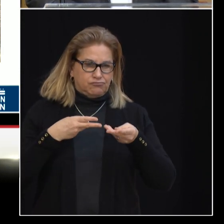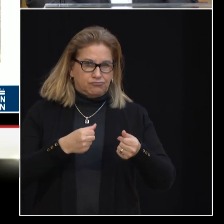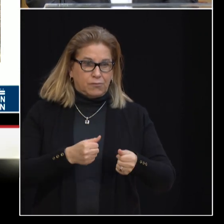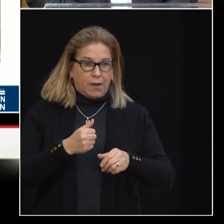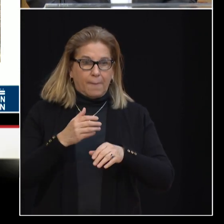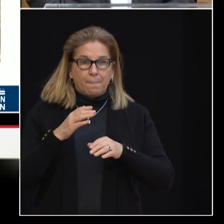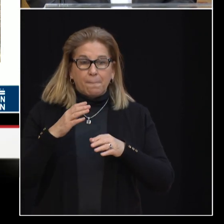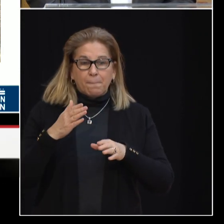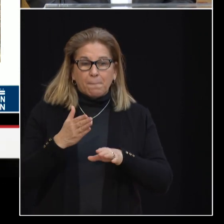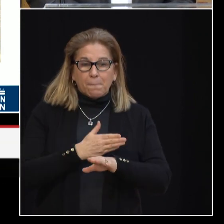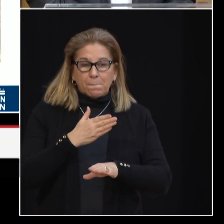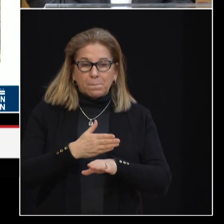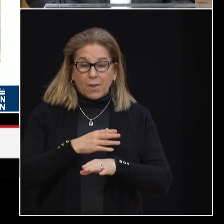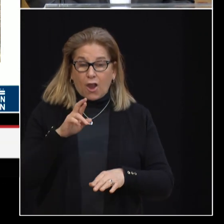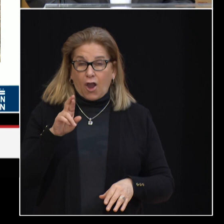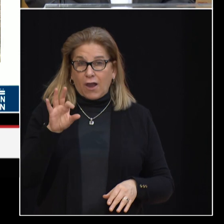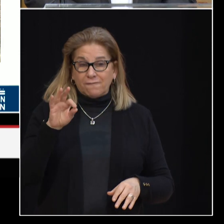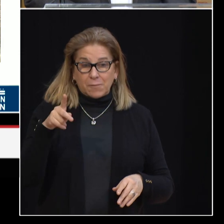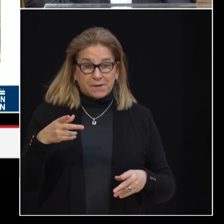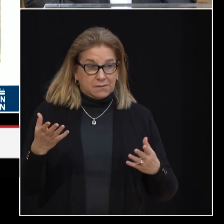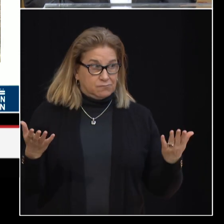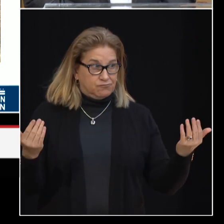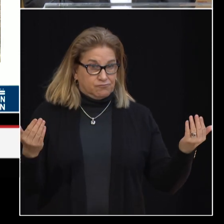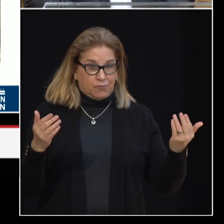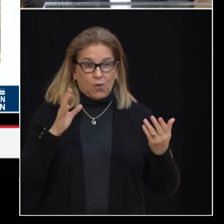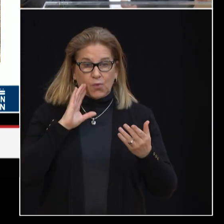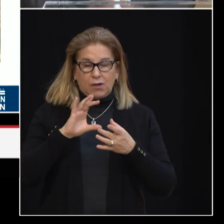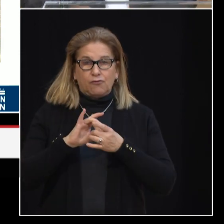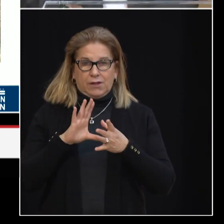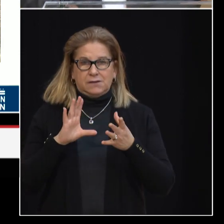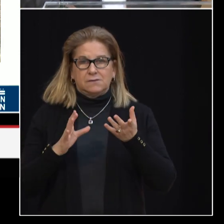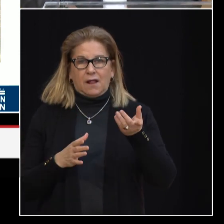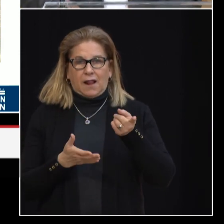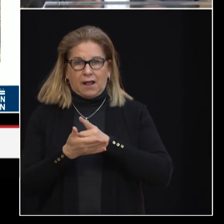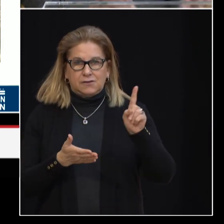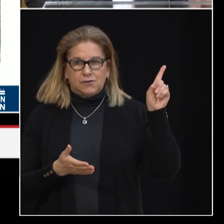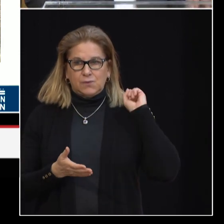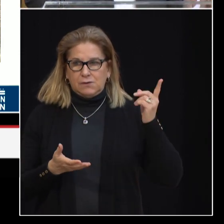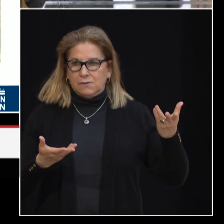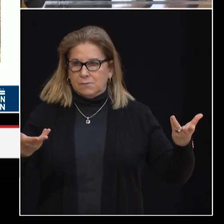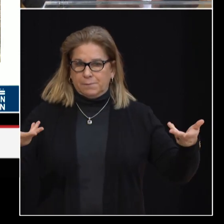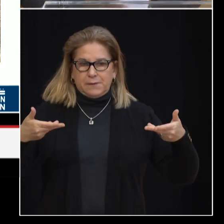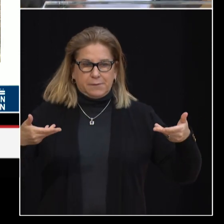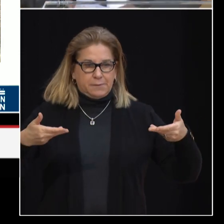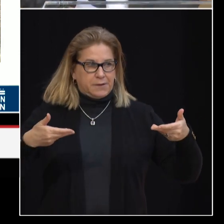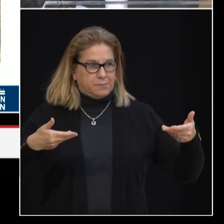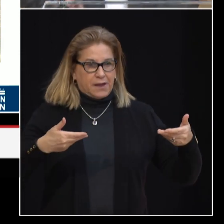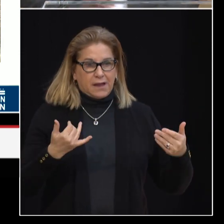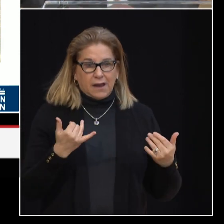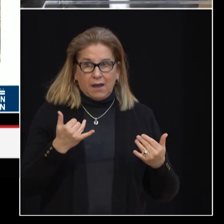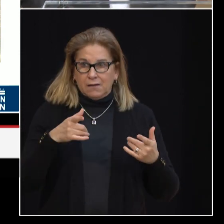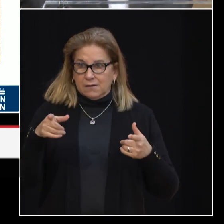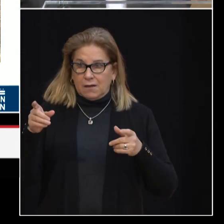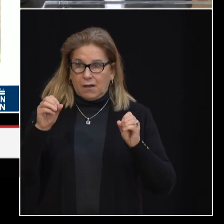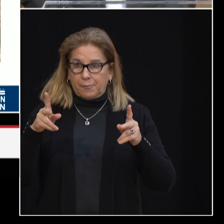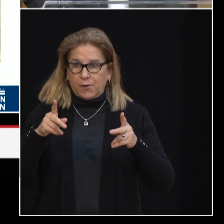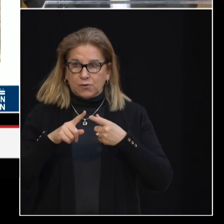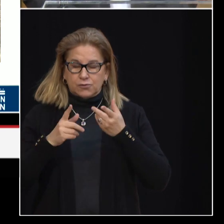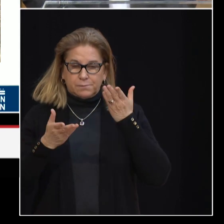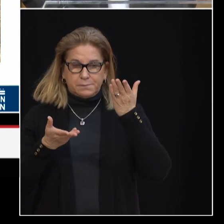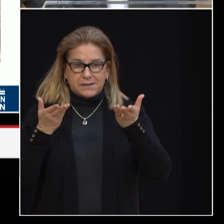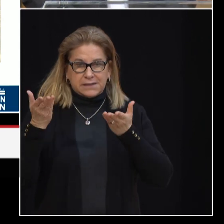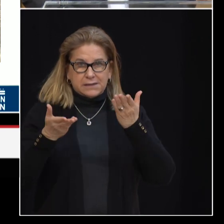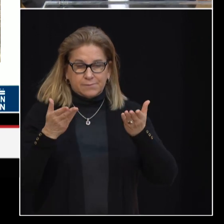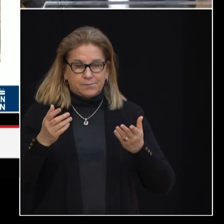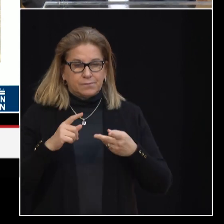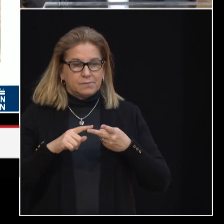has been released within the last week, so this opportunity is available now. Next is a DC Health and